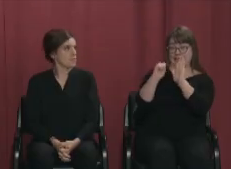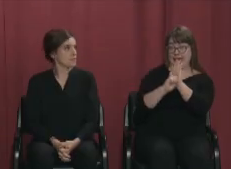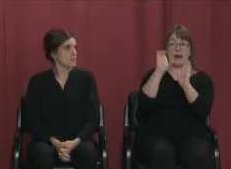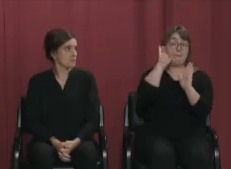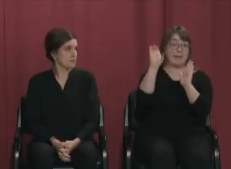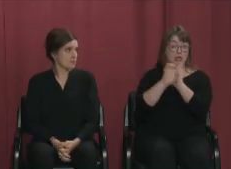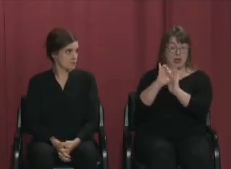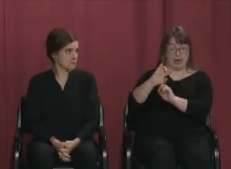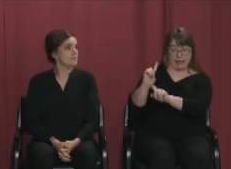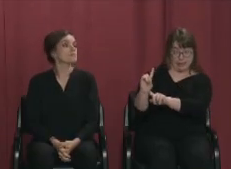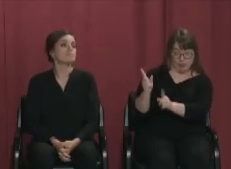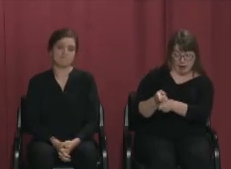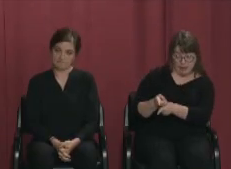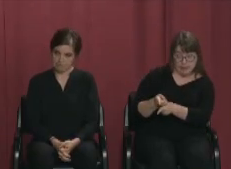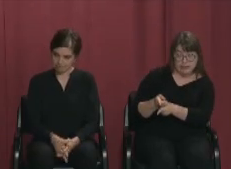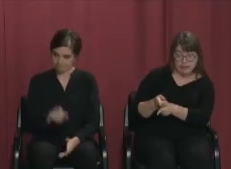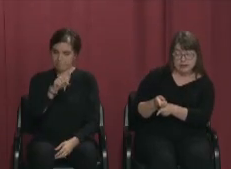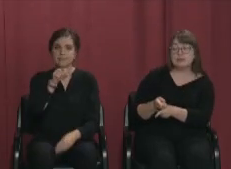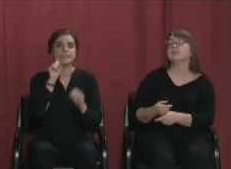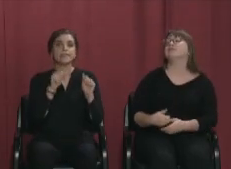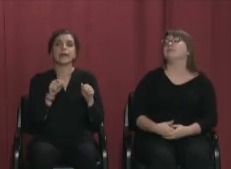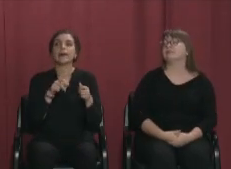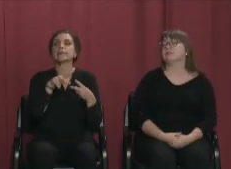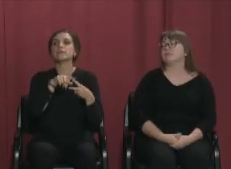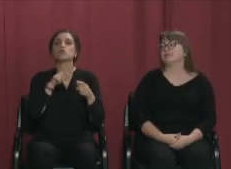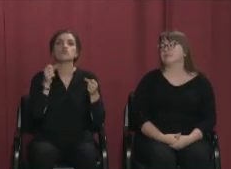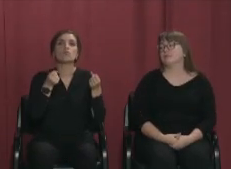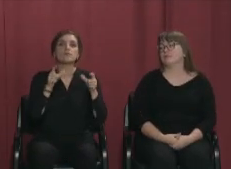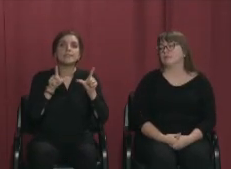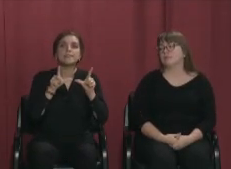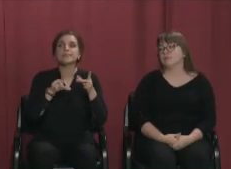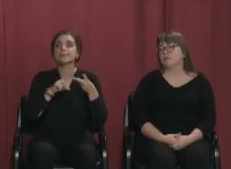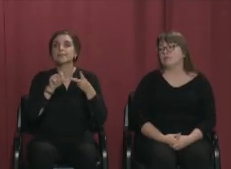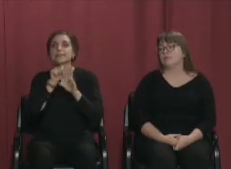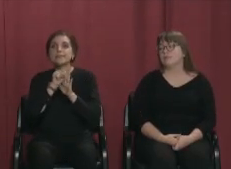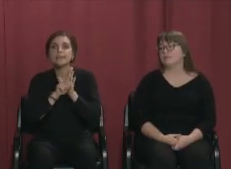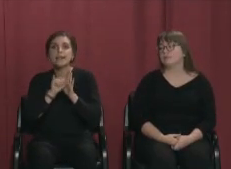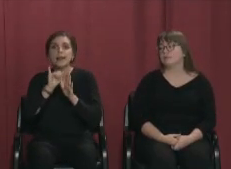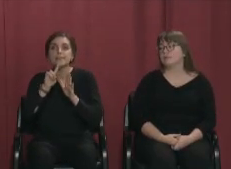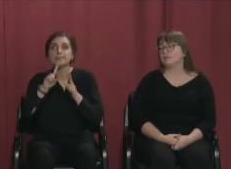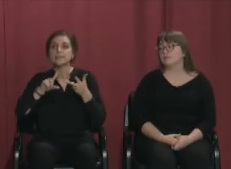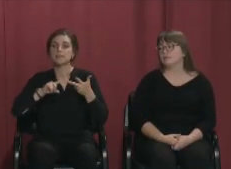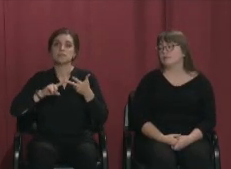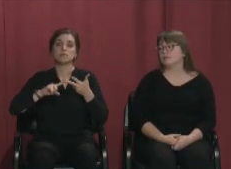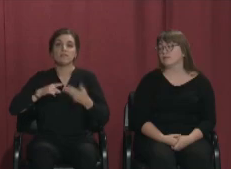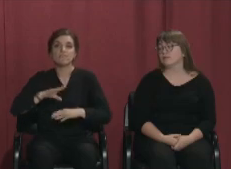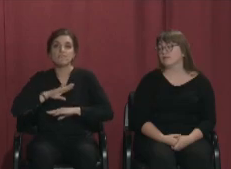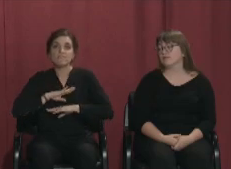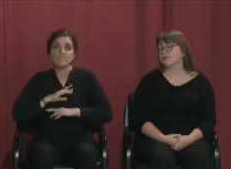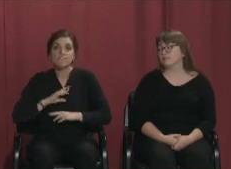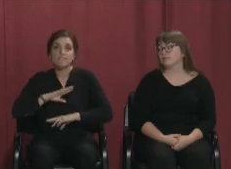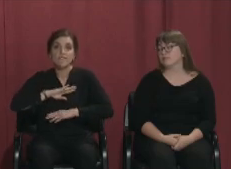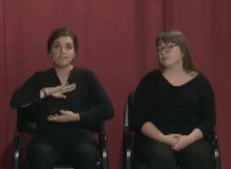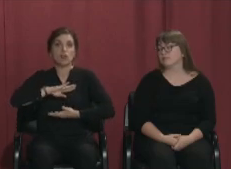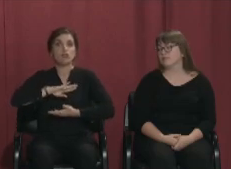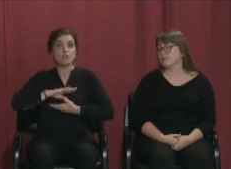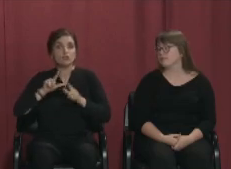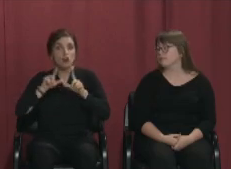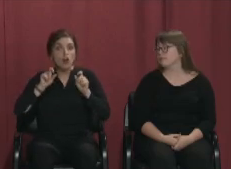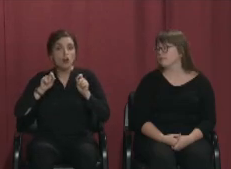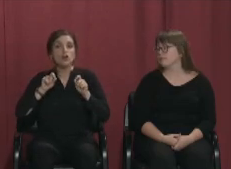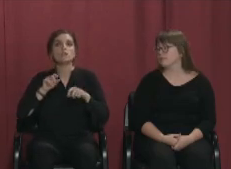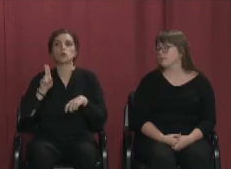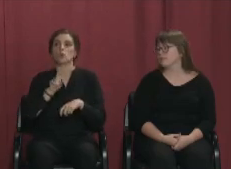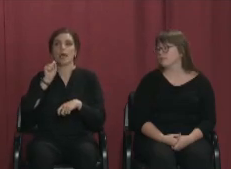Yeah, it can be your driver's license, a state ID, it can be a veteran's card, a U.S. government